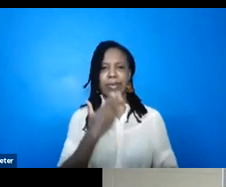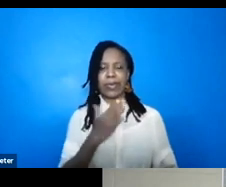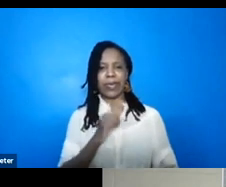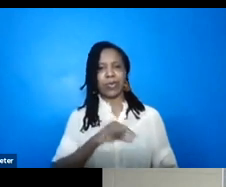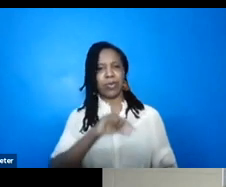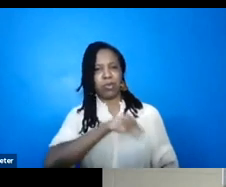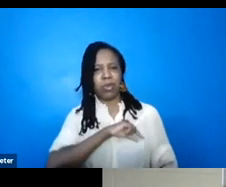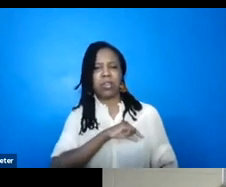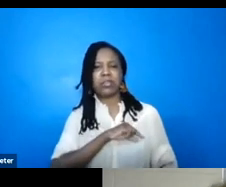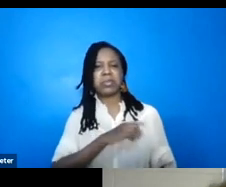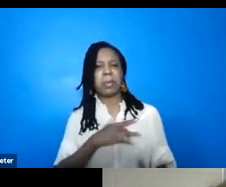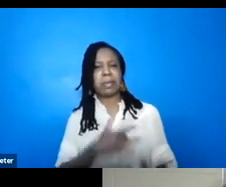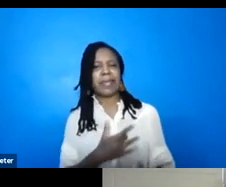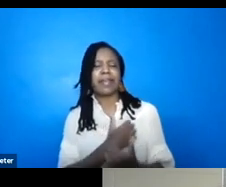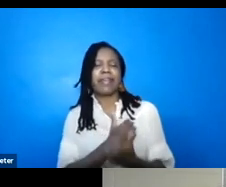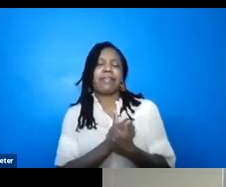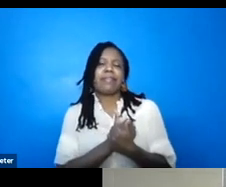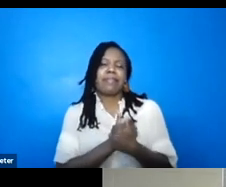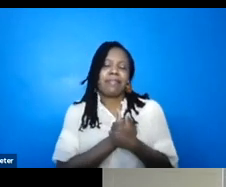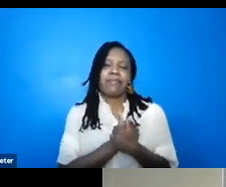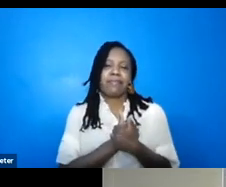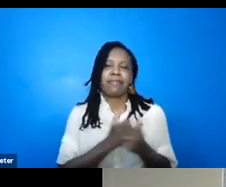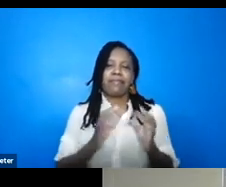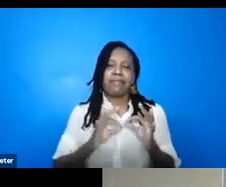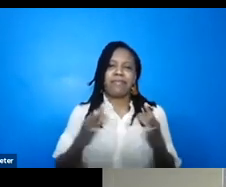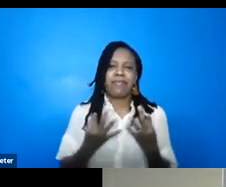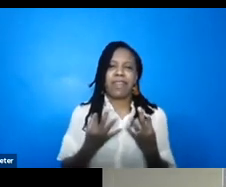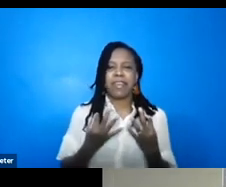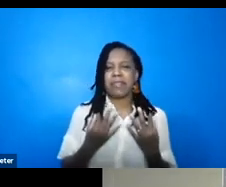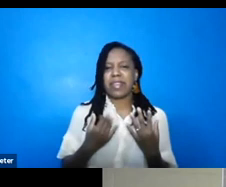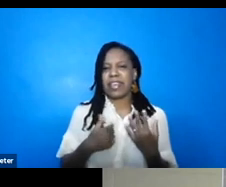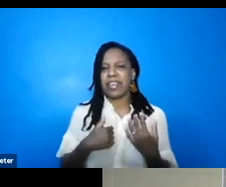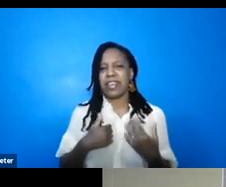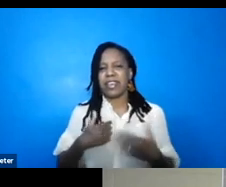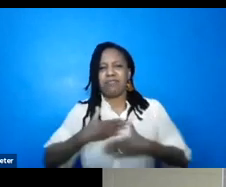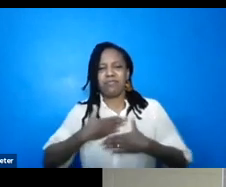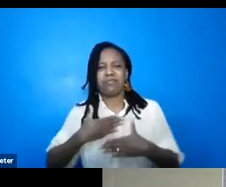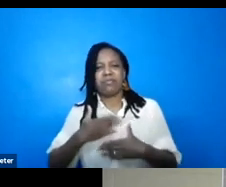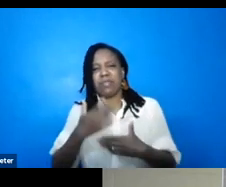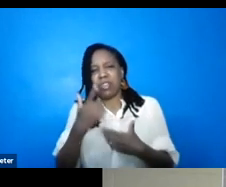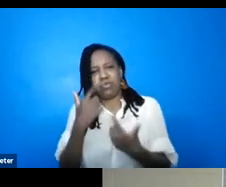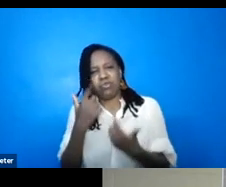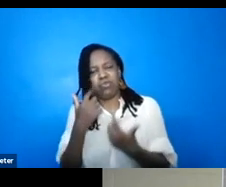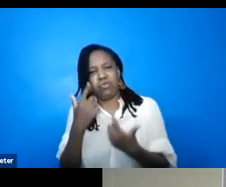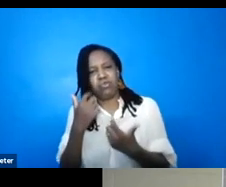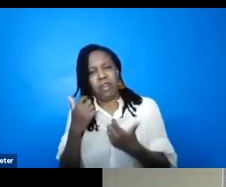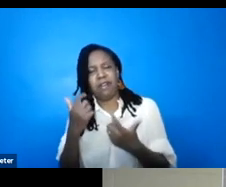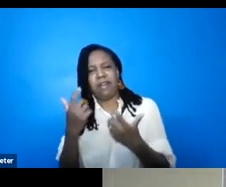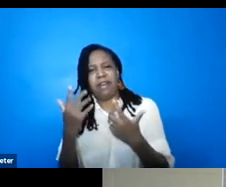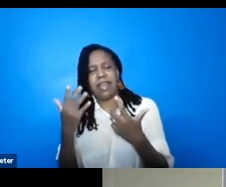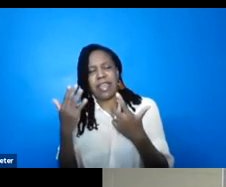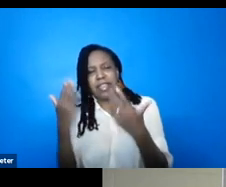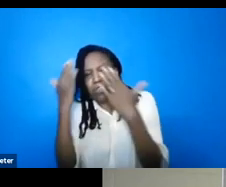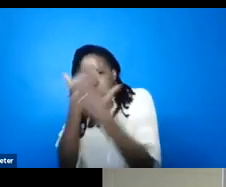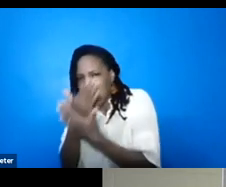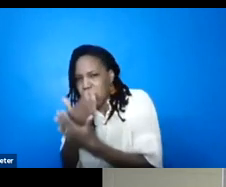and affection with their families, men that cry in the dark. You know, some say that men cry in the dark. I would say find the book that shows men